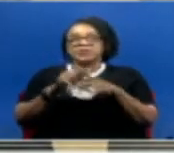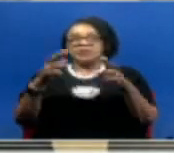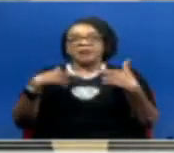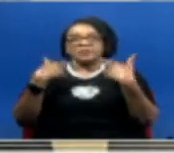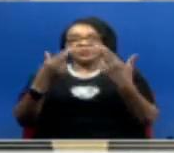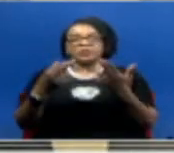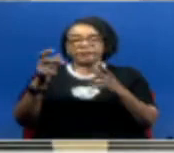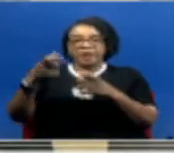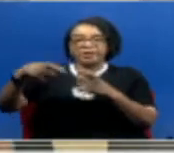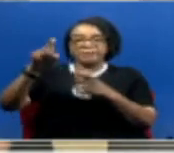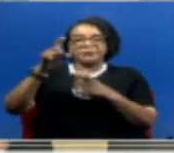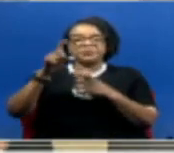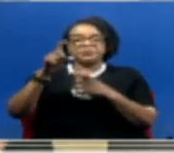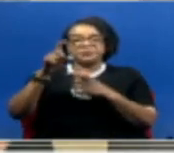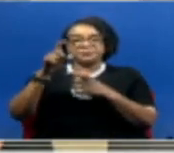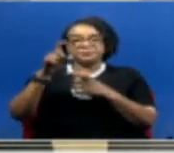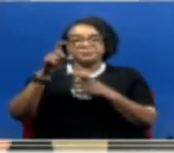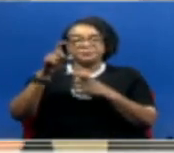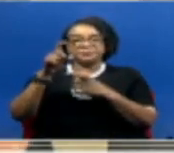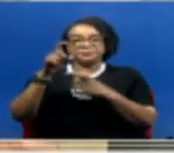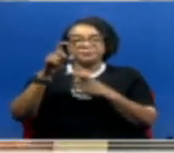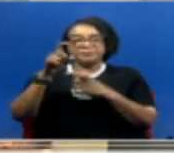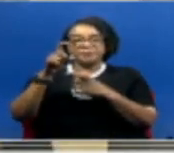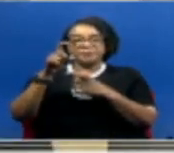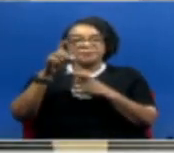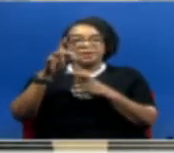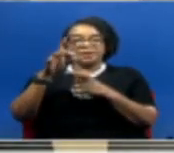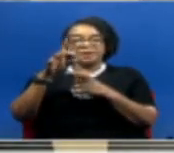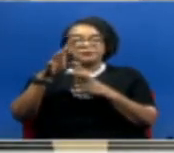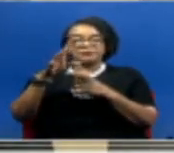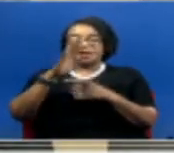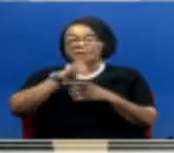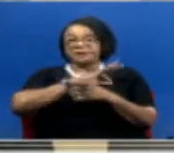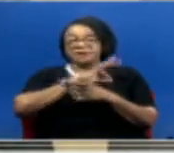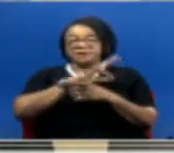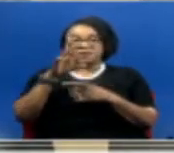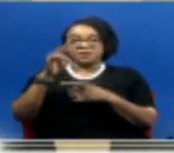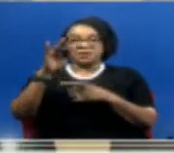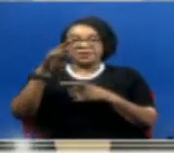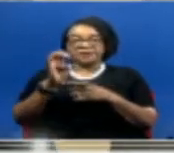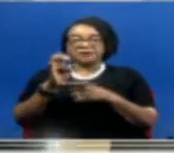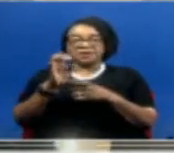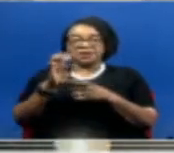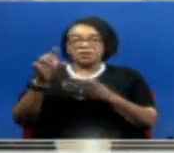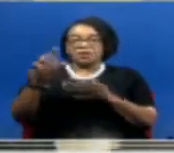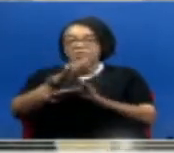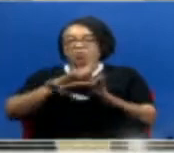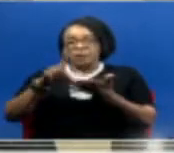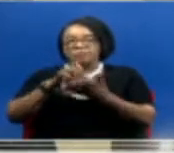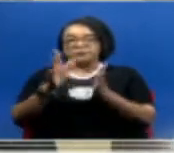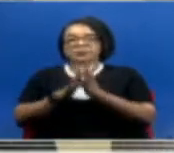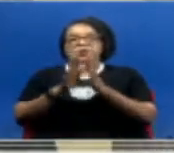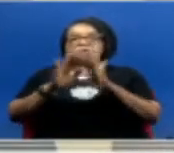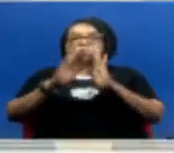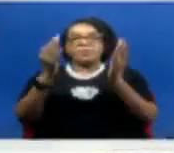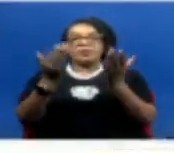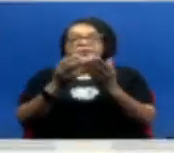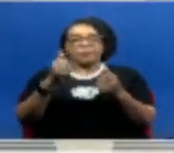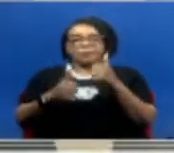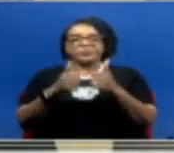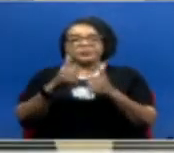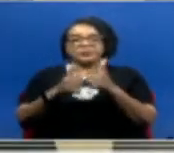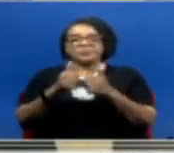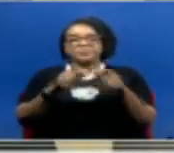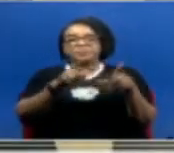increment in interest rate locally and globally, but also majorly out